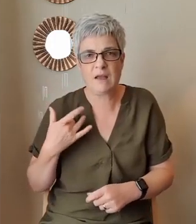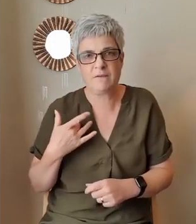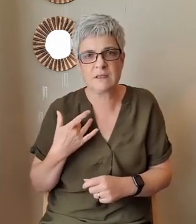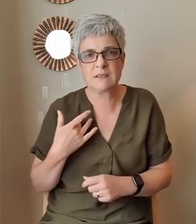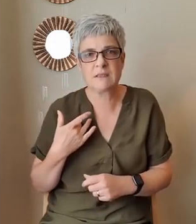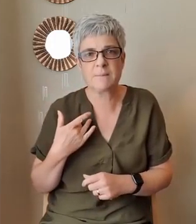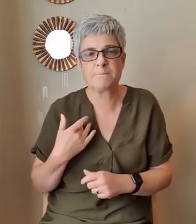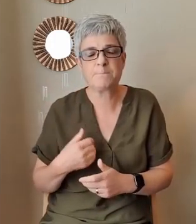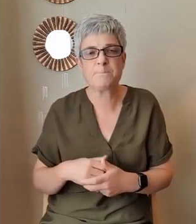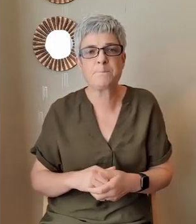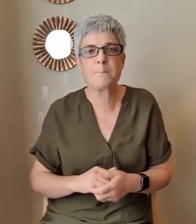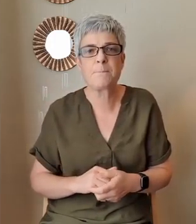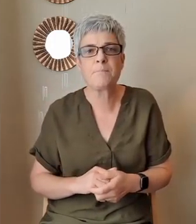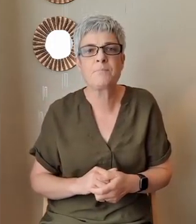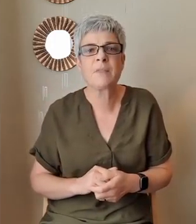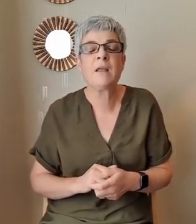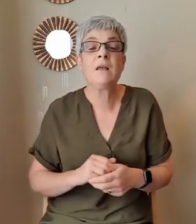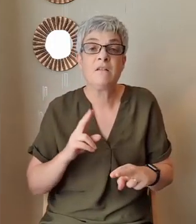transform lives.